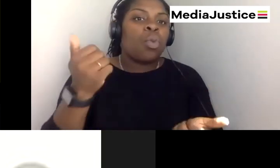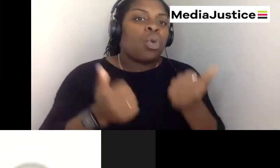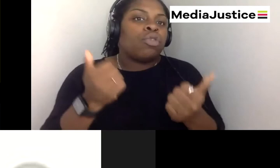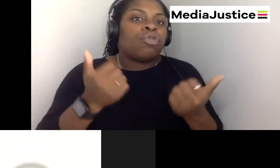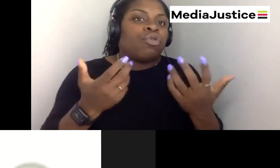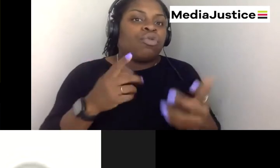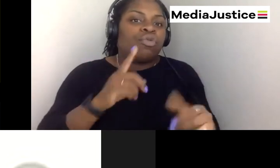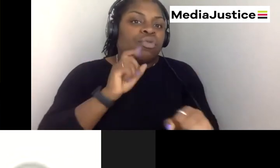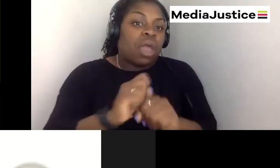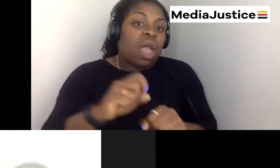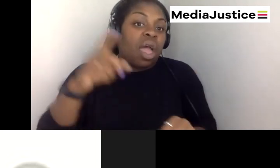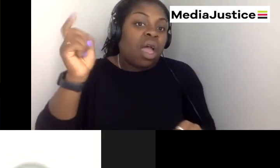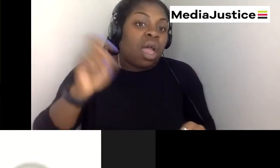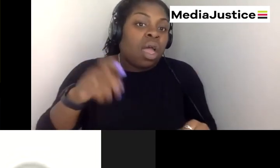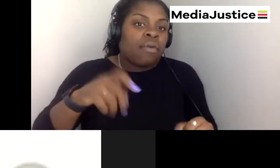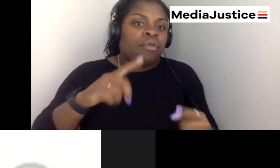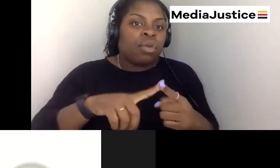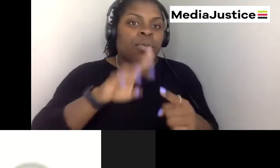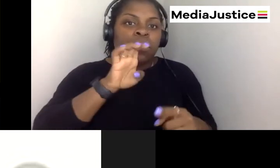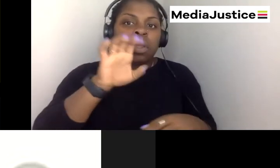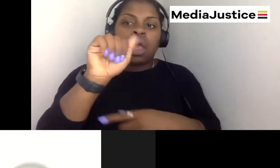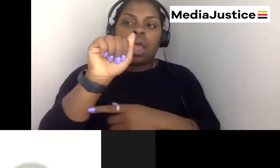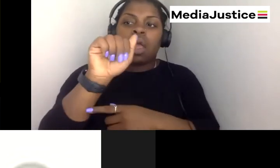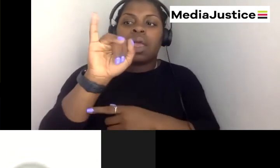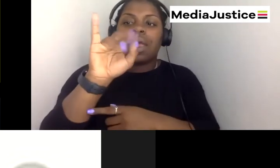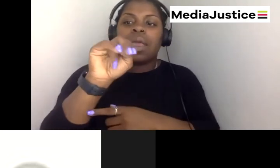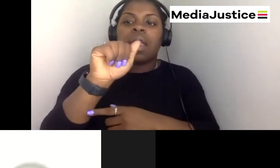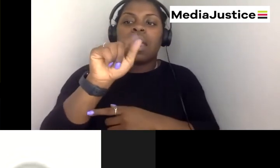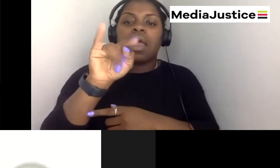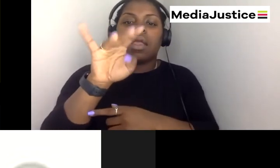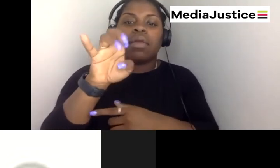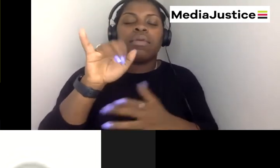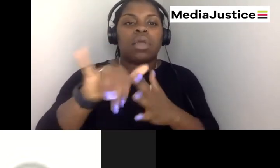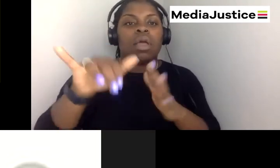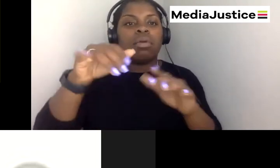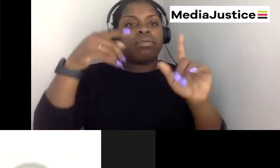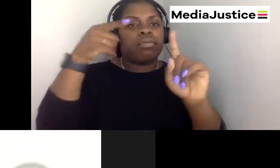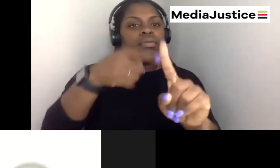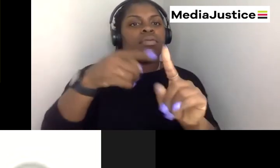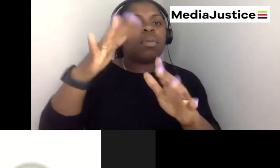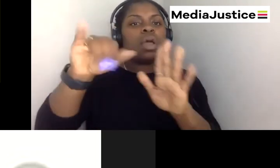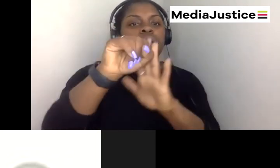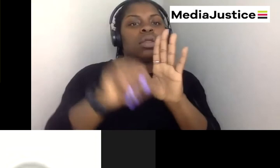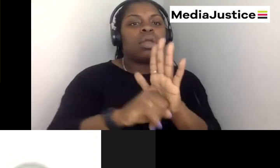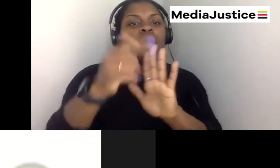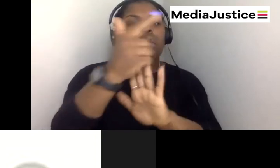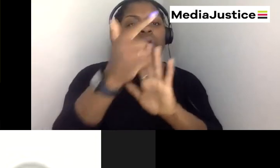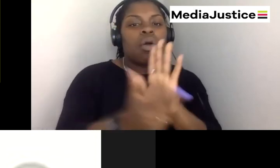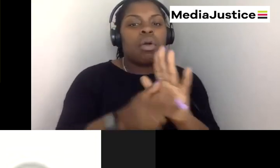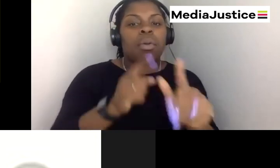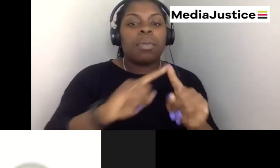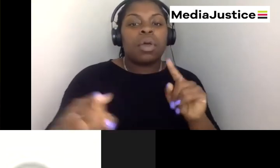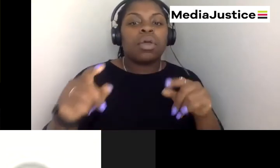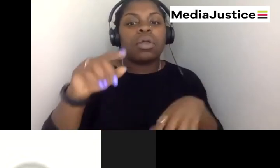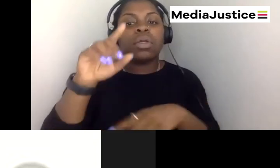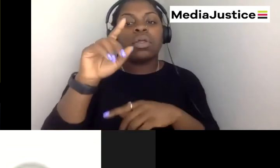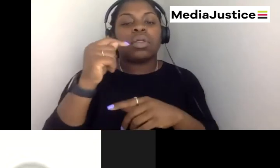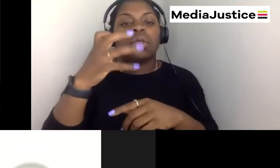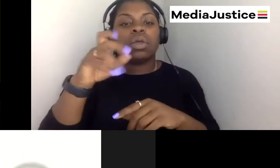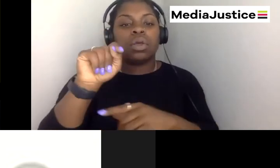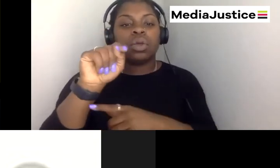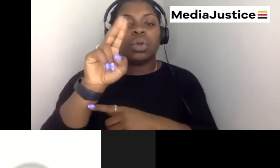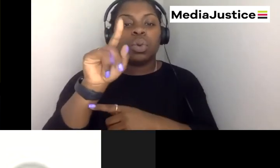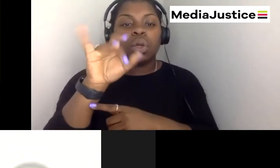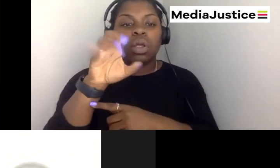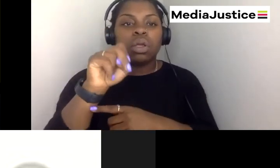to be enacted by some kind of state law, but the implementation might be primarily